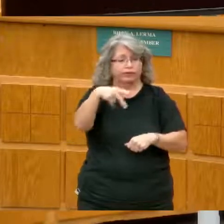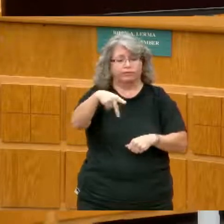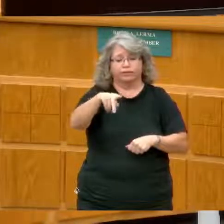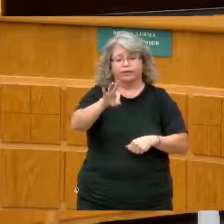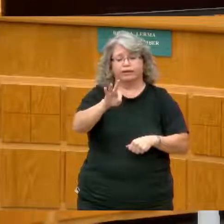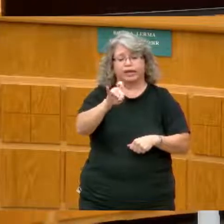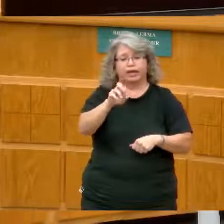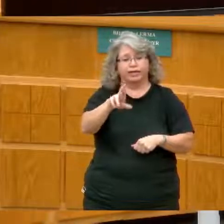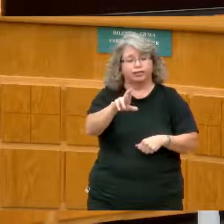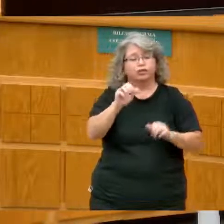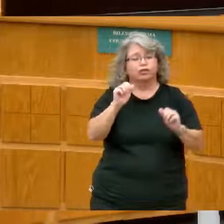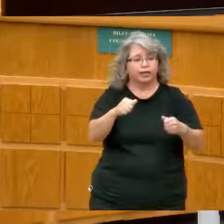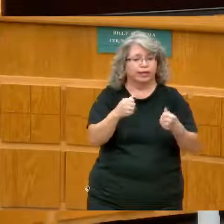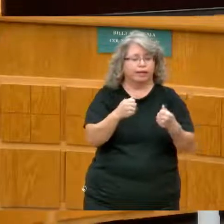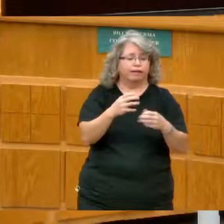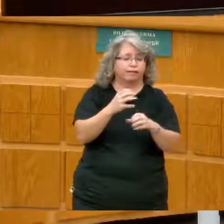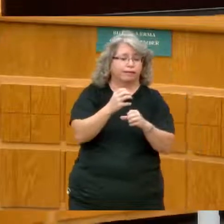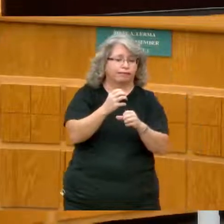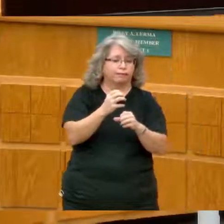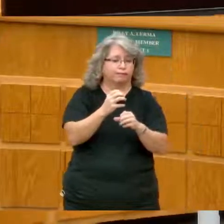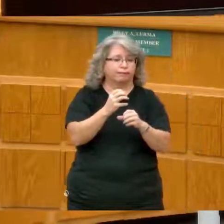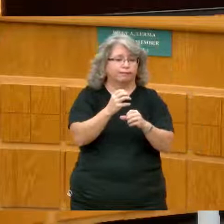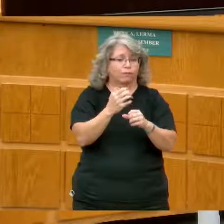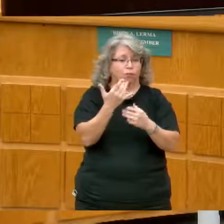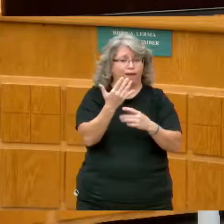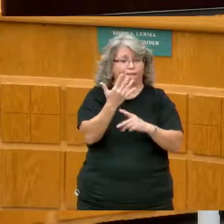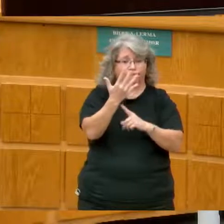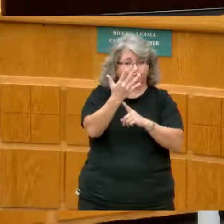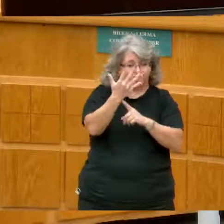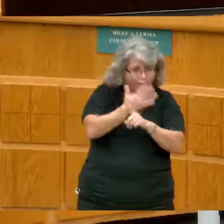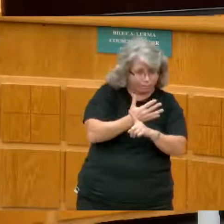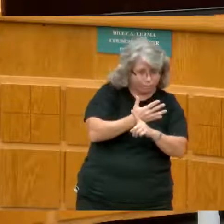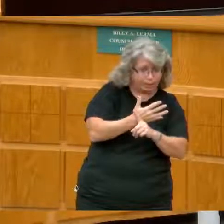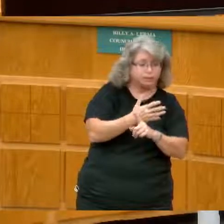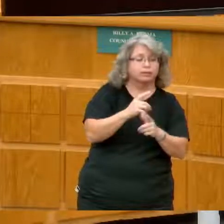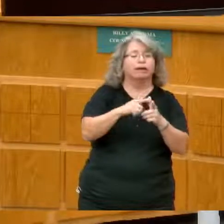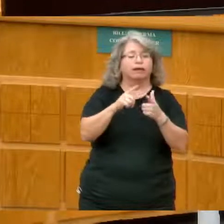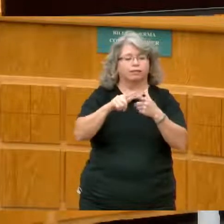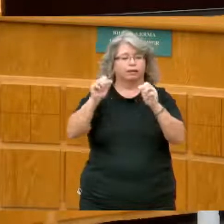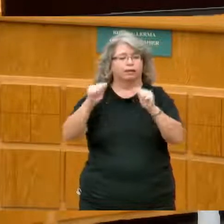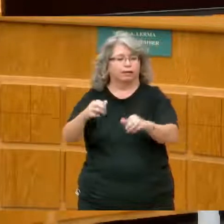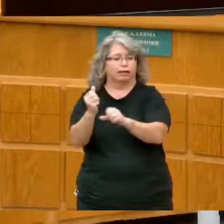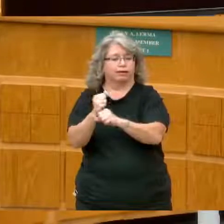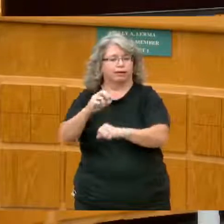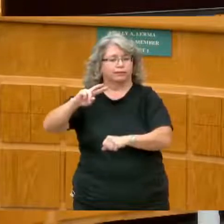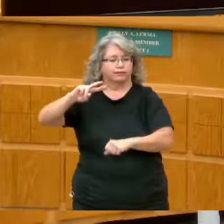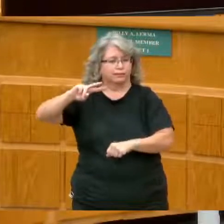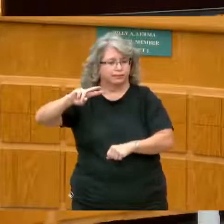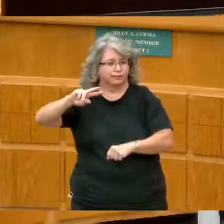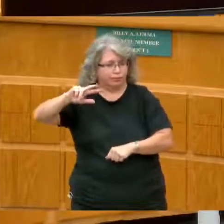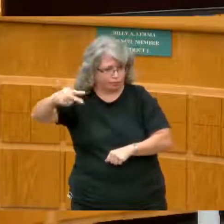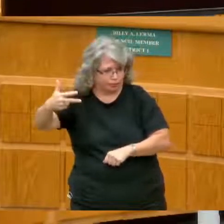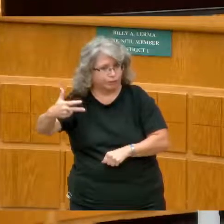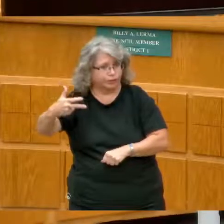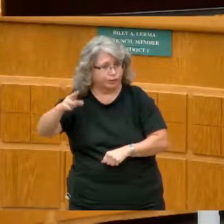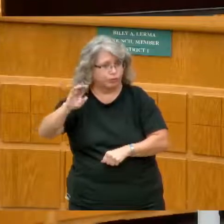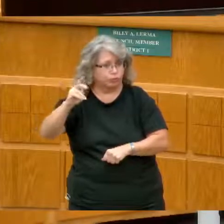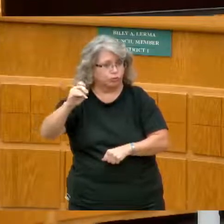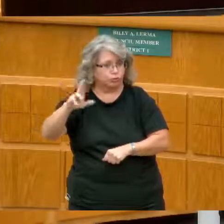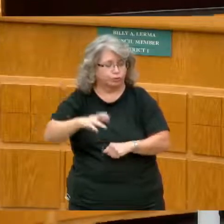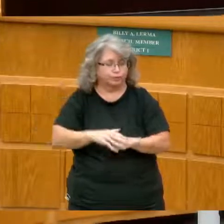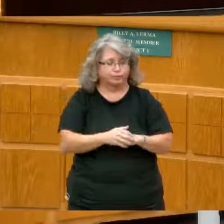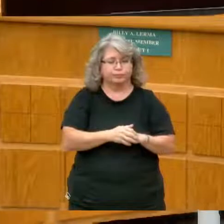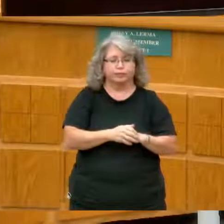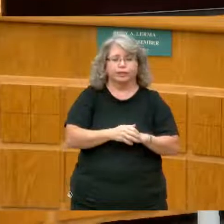of waiting 6 months. We can each do our part following CDC guidelines so that we can keep our entire